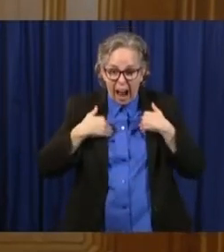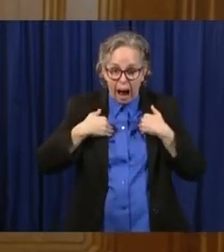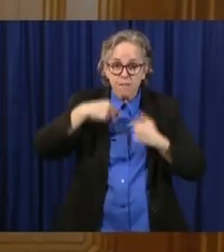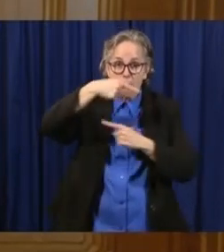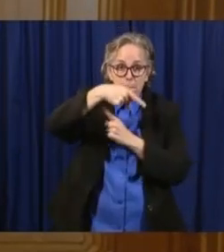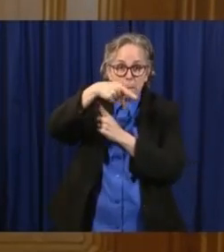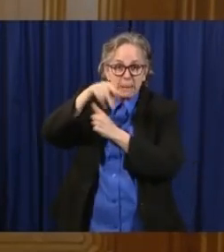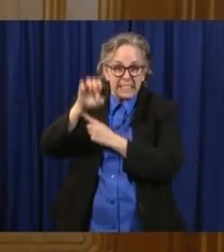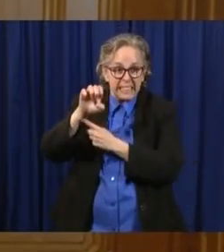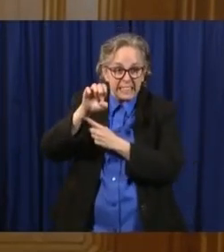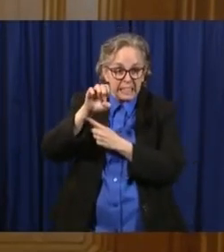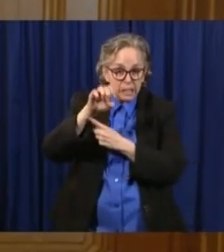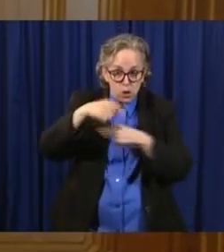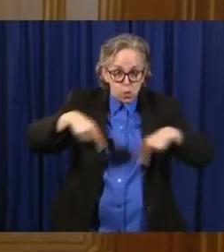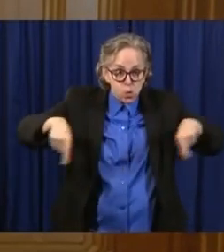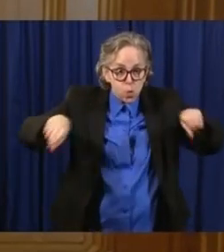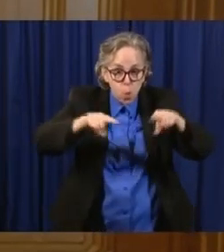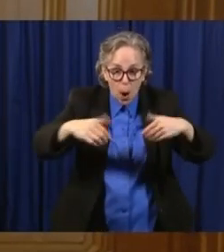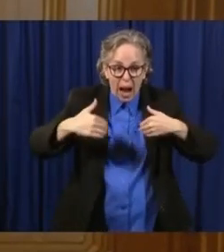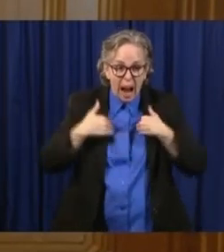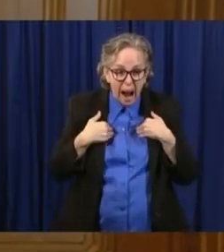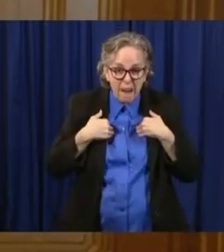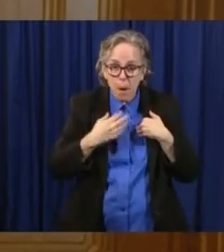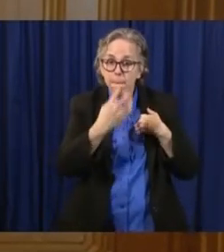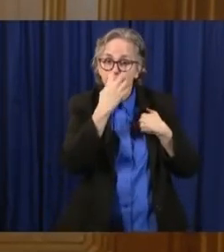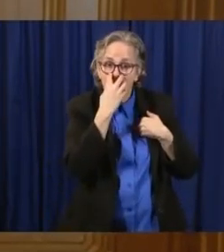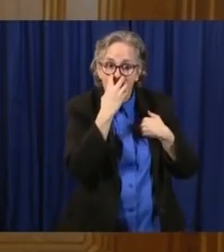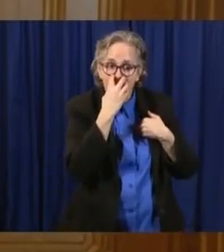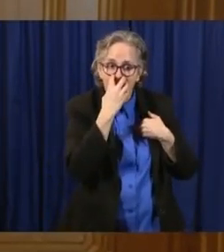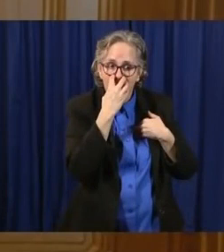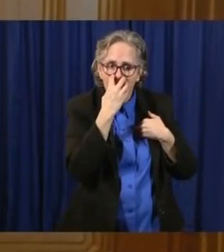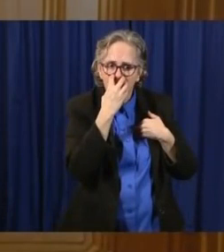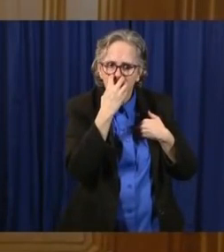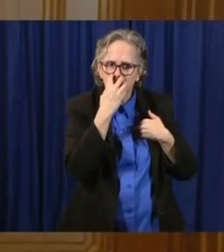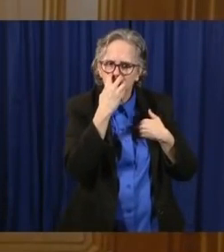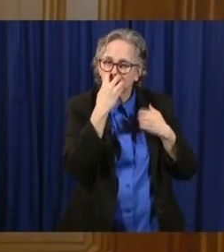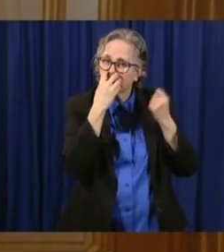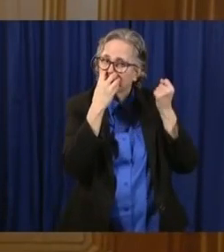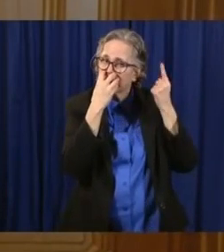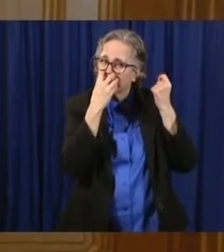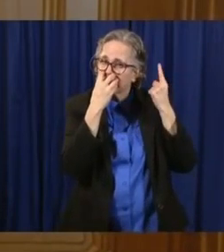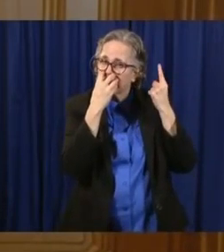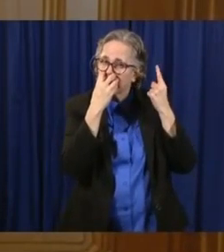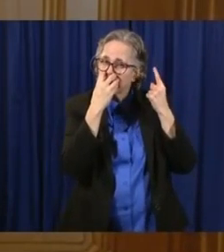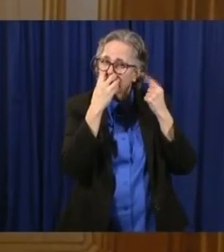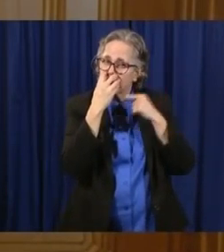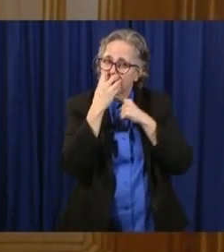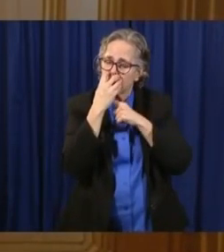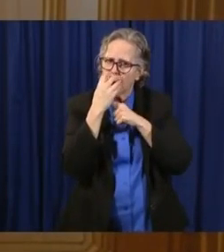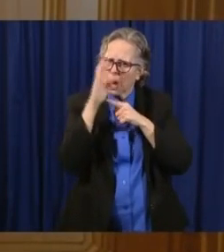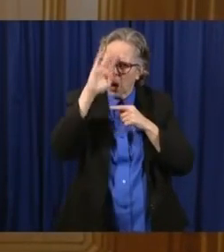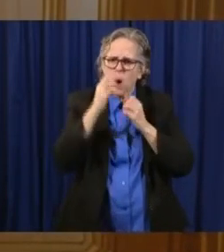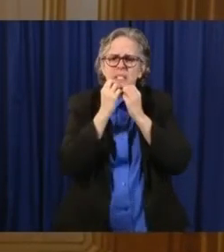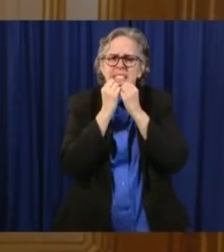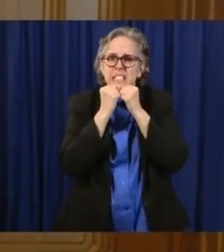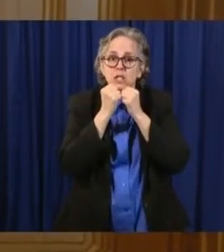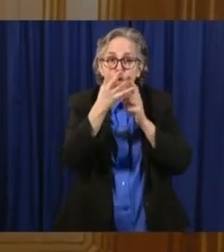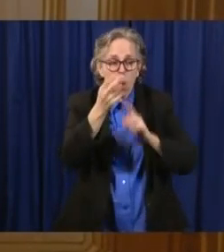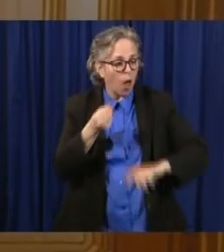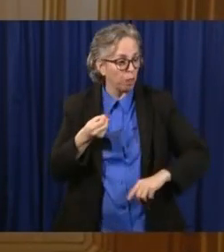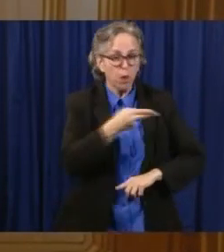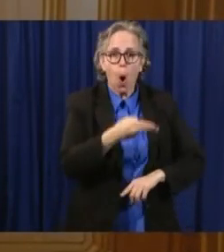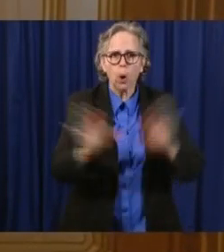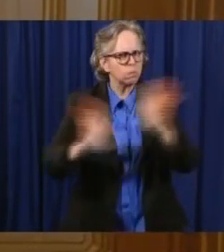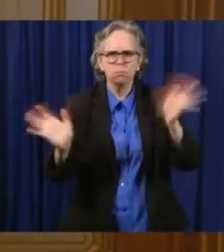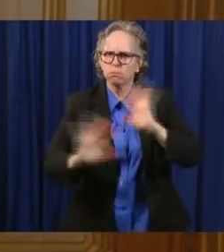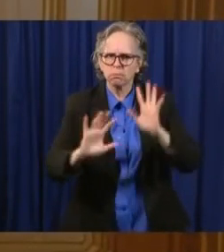these masks. Every mask is precious. Do not throw one away. We now have the ability